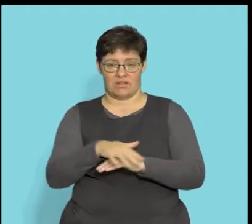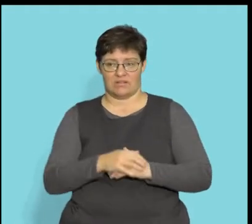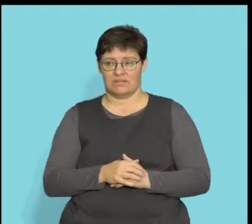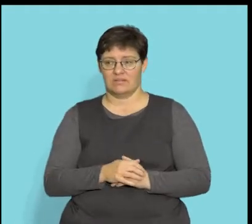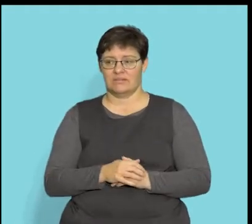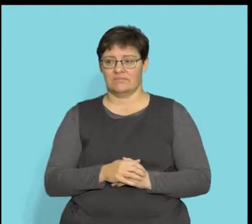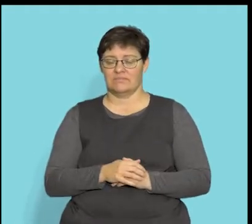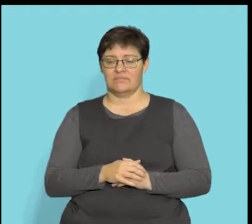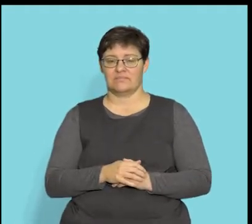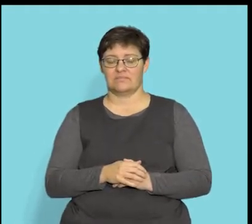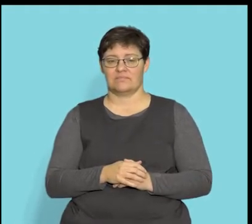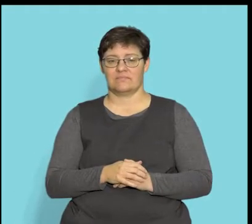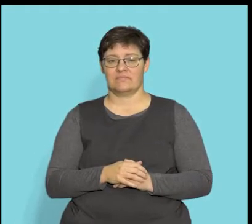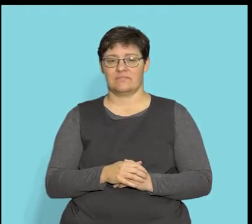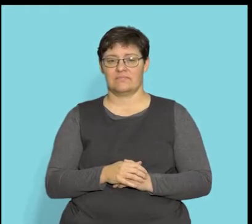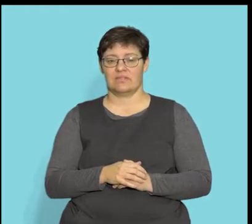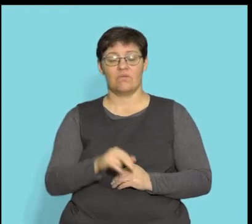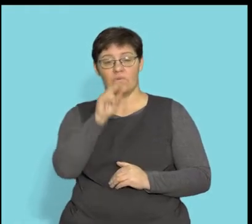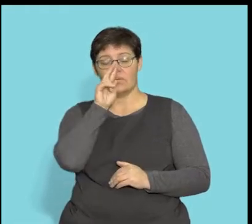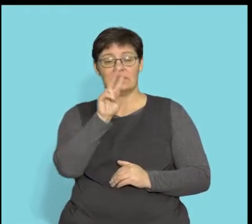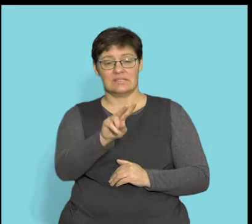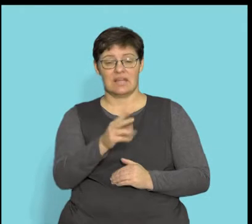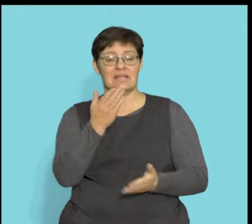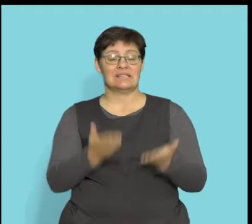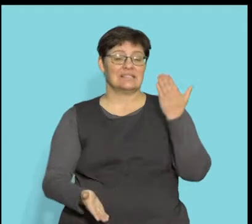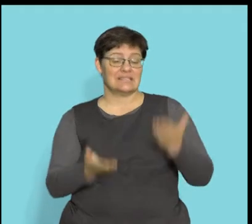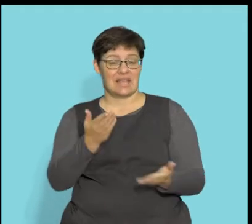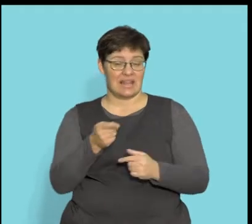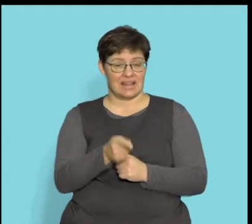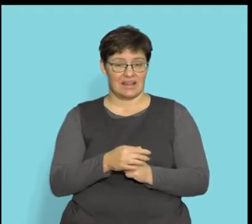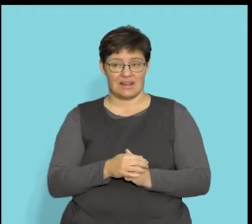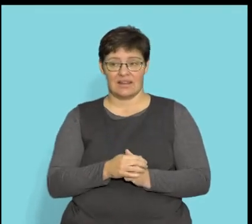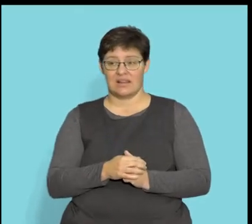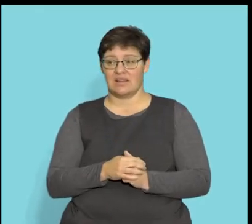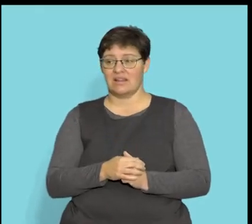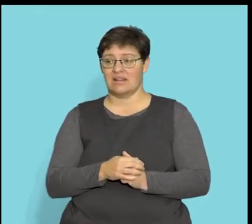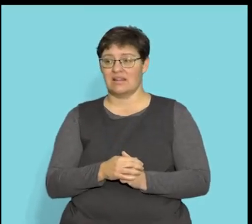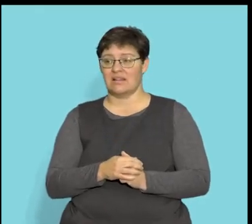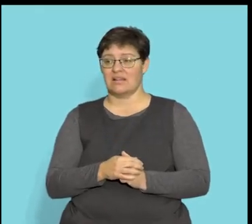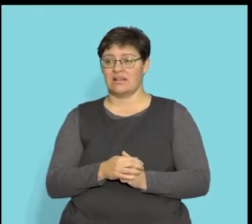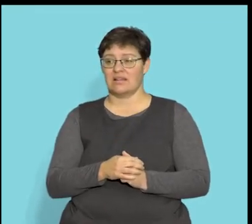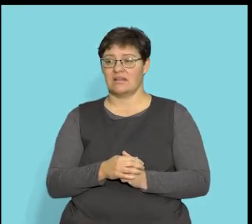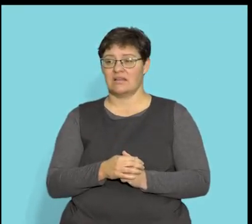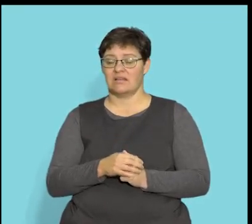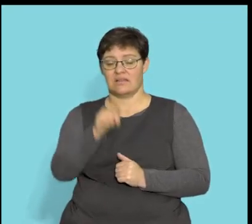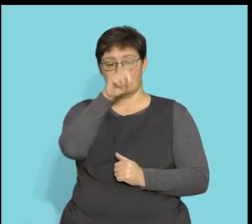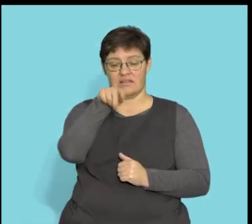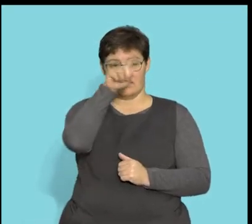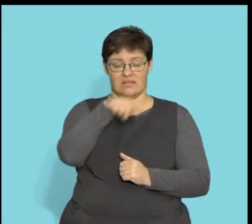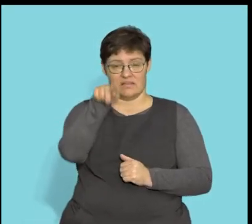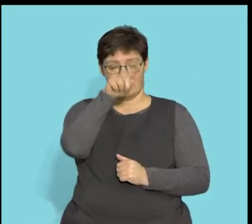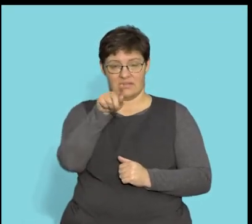original area. So if I go back to this slide, you can see that the scale factor